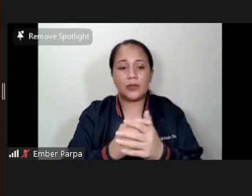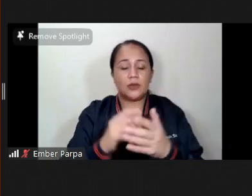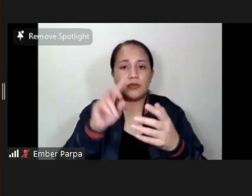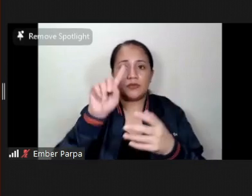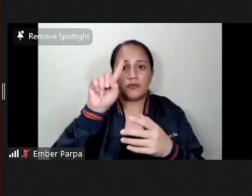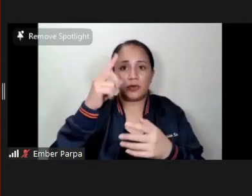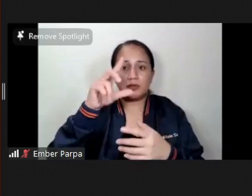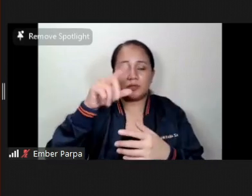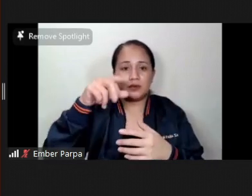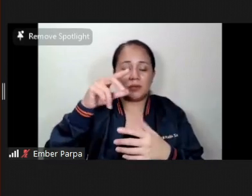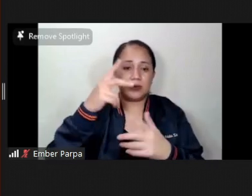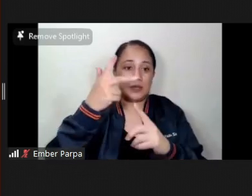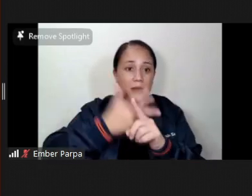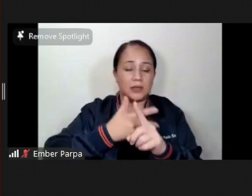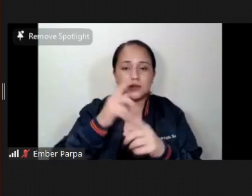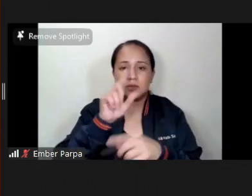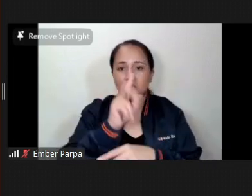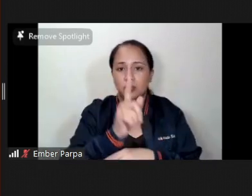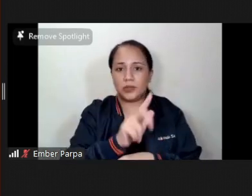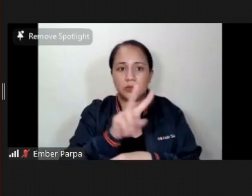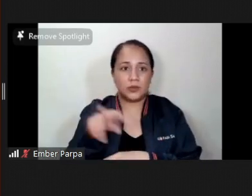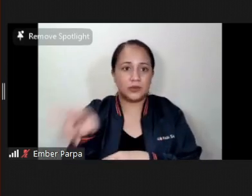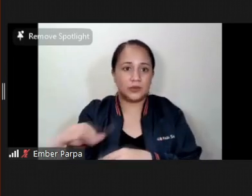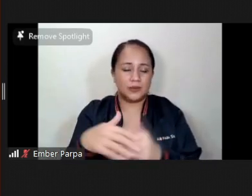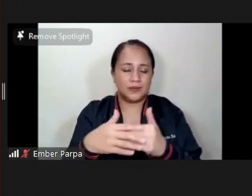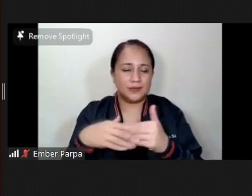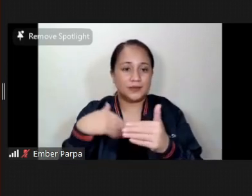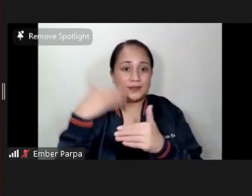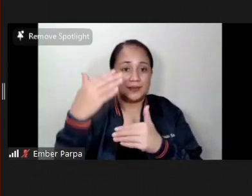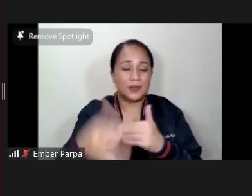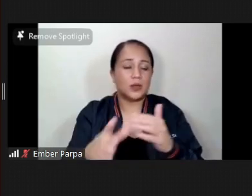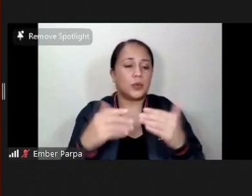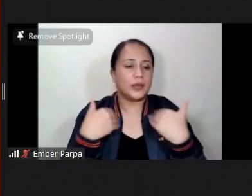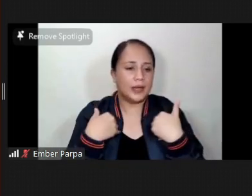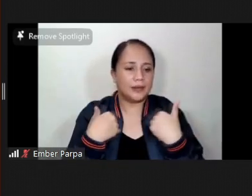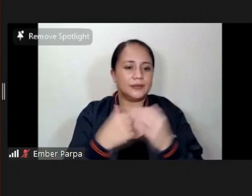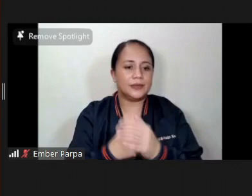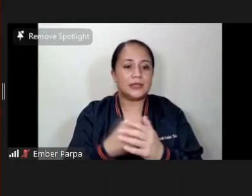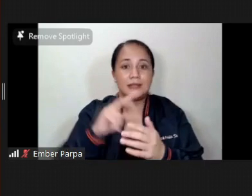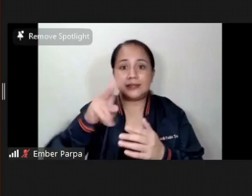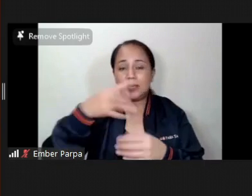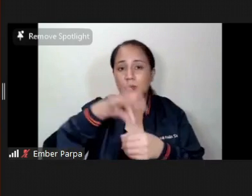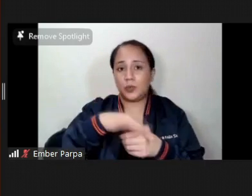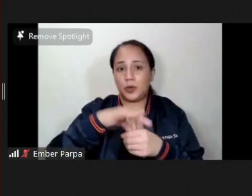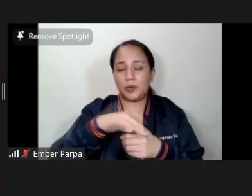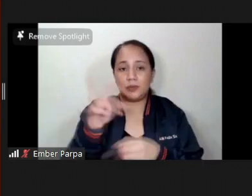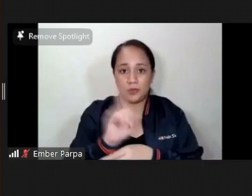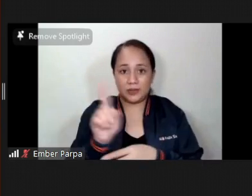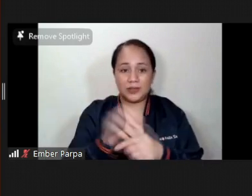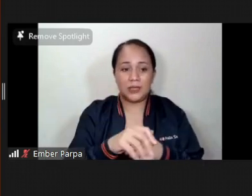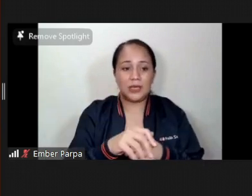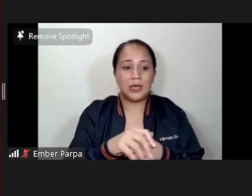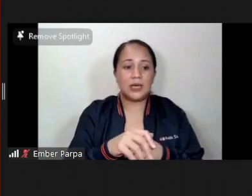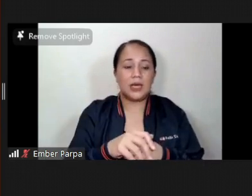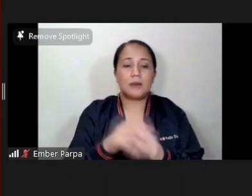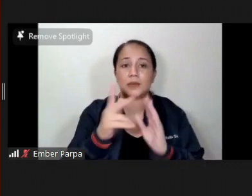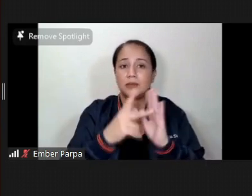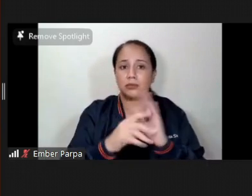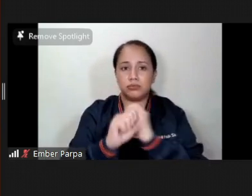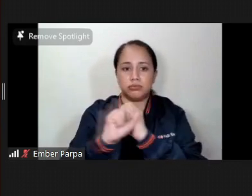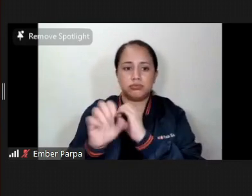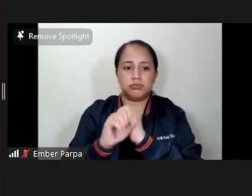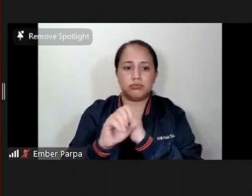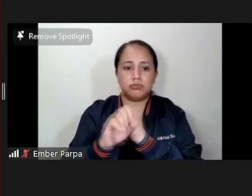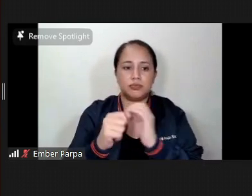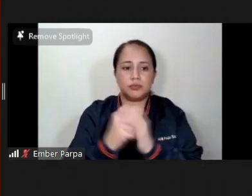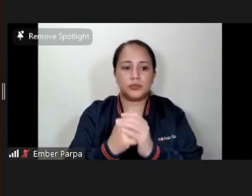of 2022. And moving forward, we have the second program, policy advocacy for the enactment of